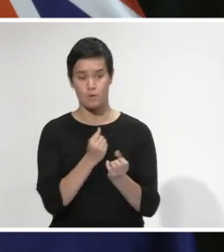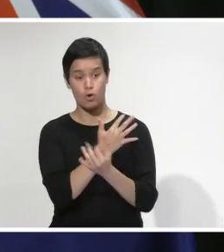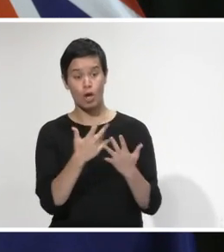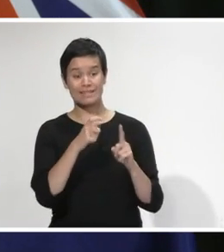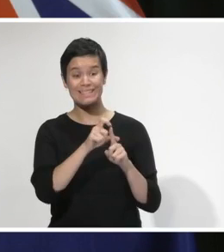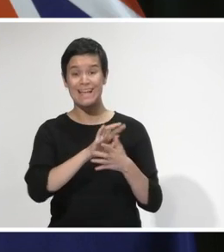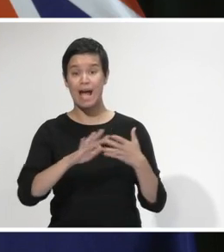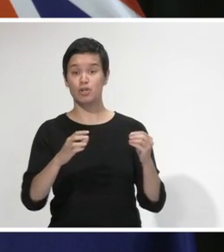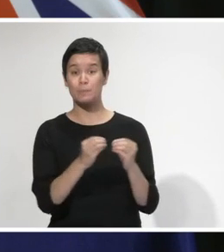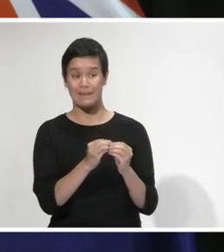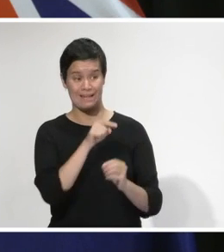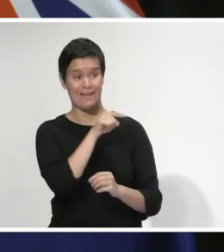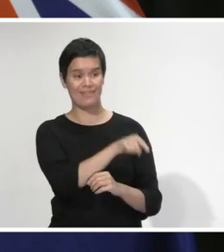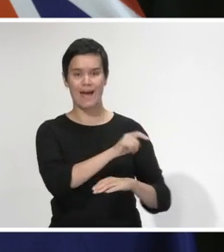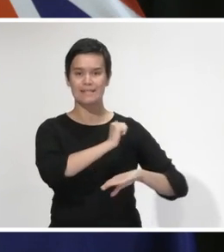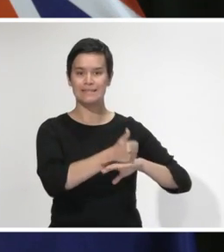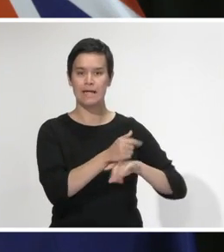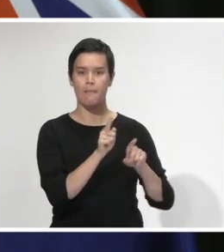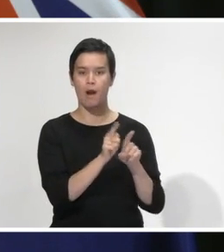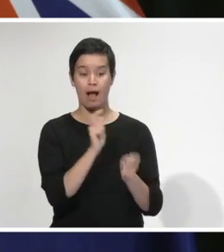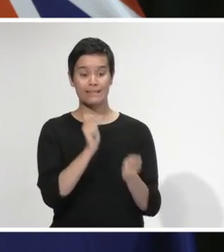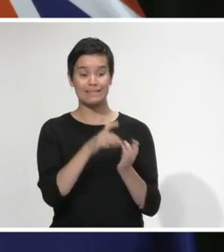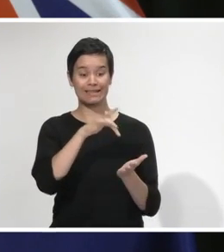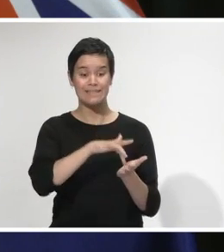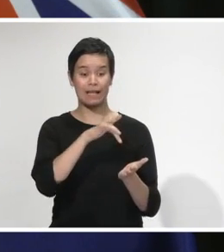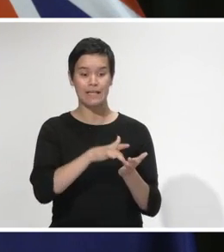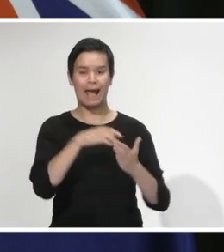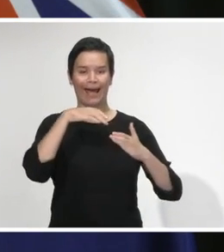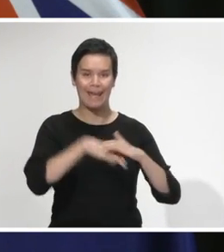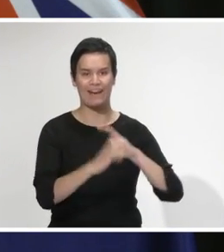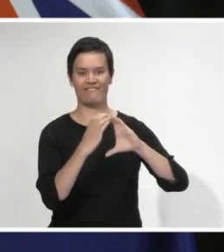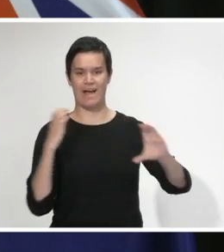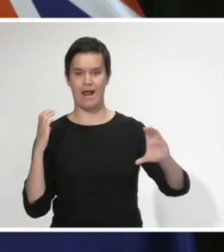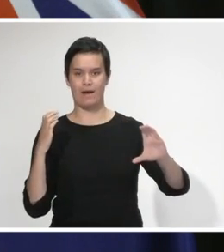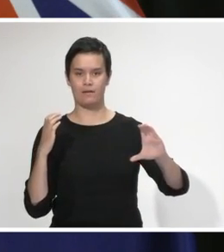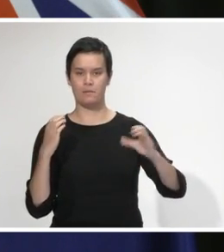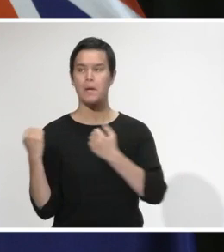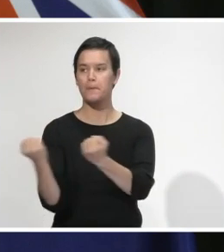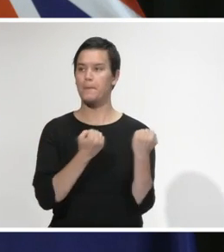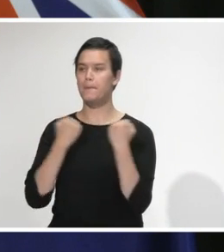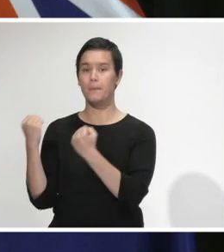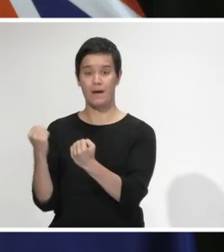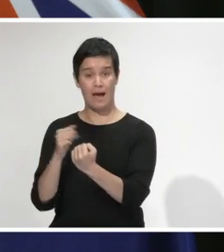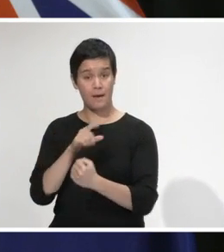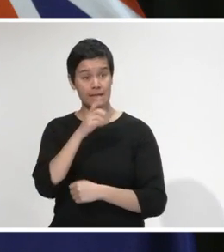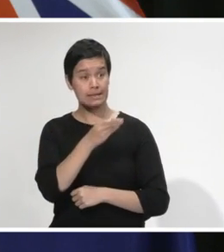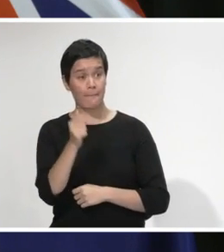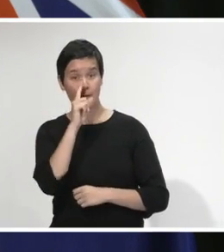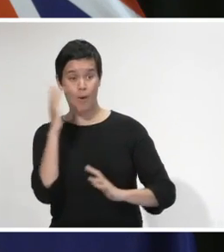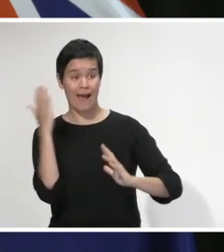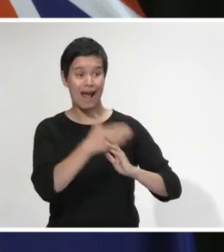mobile testing as well to get out to communities who may not have direct access to those CBACs.